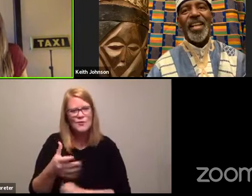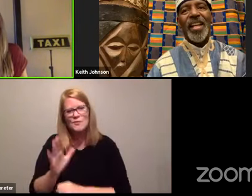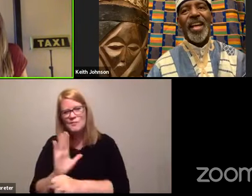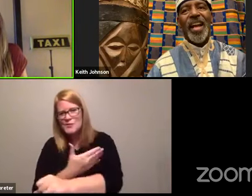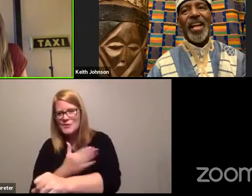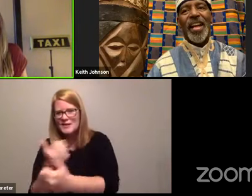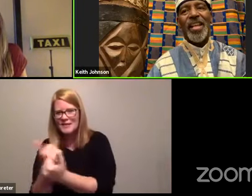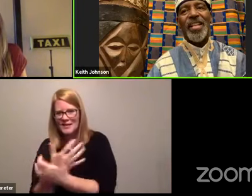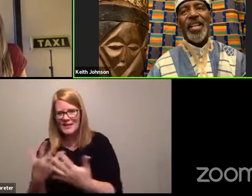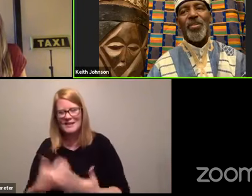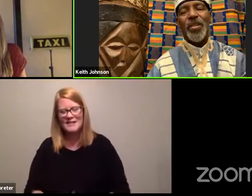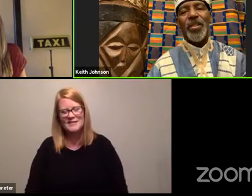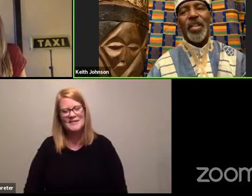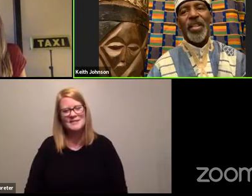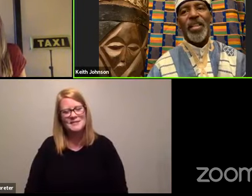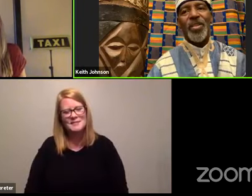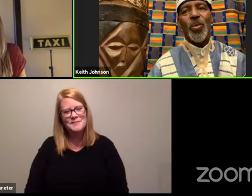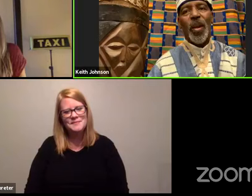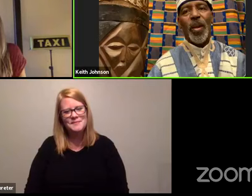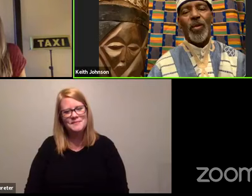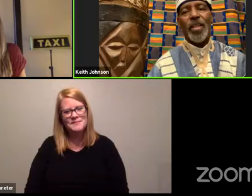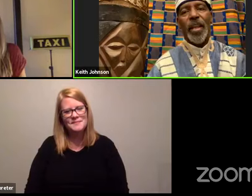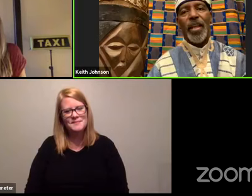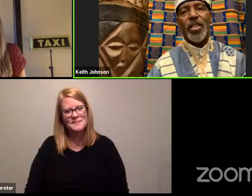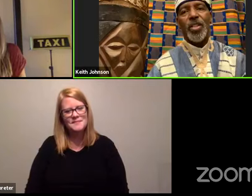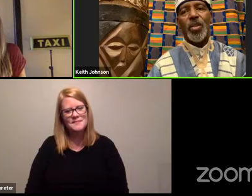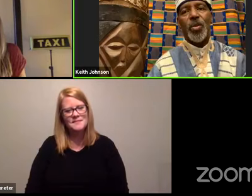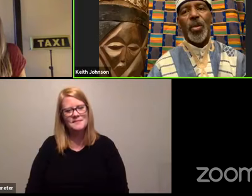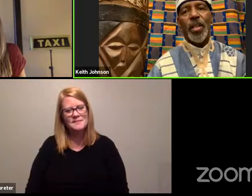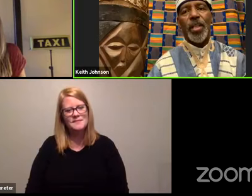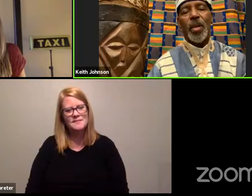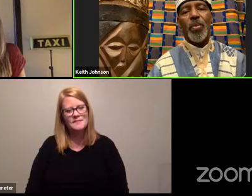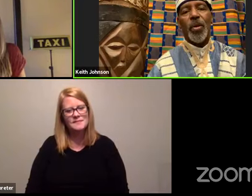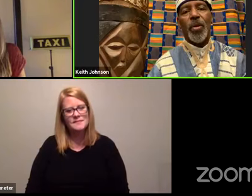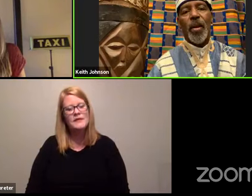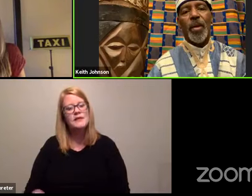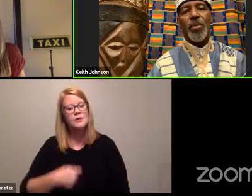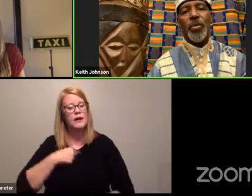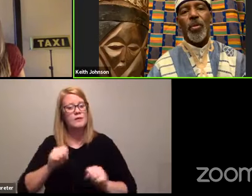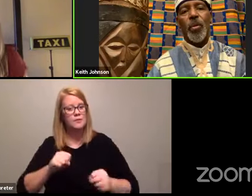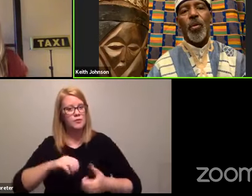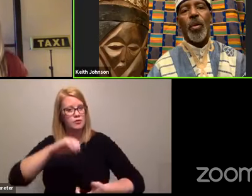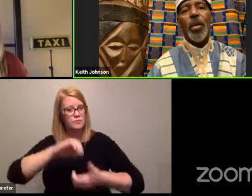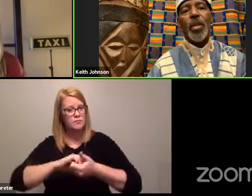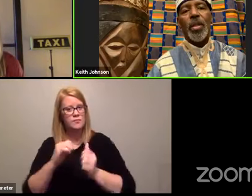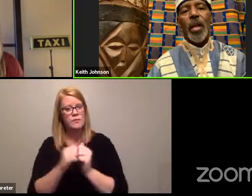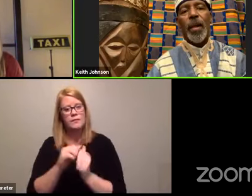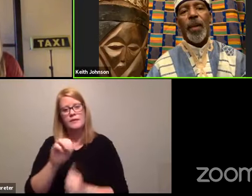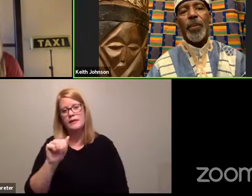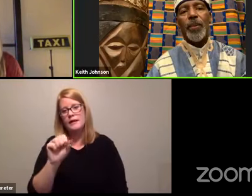that I had the opportunity to work with ASU and their program through